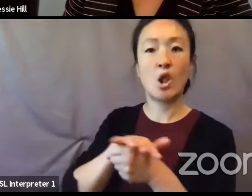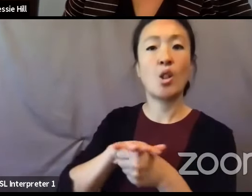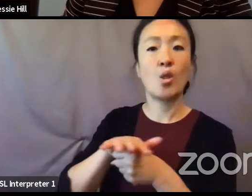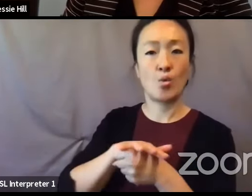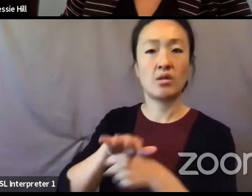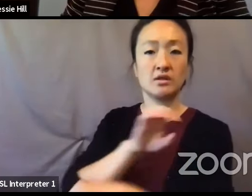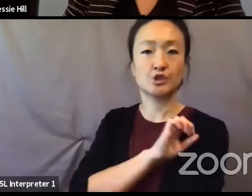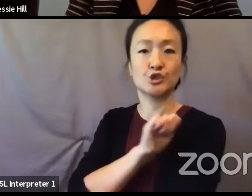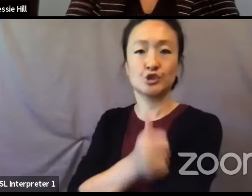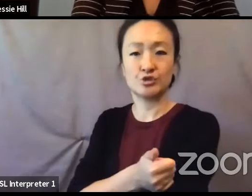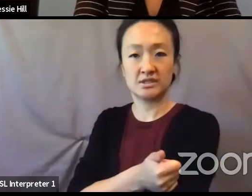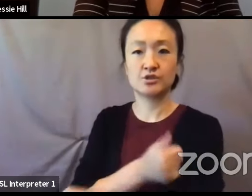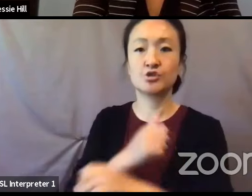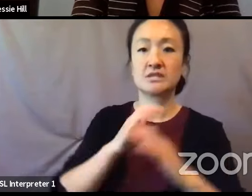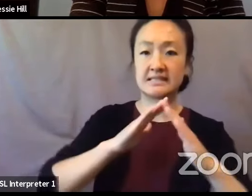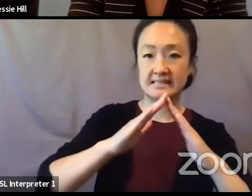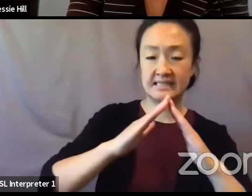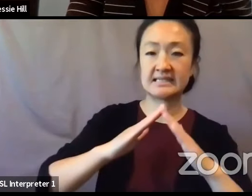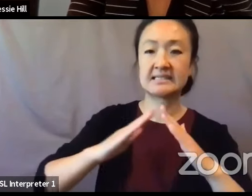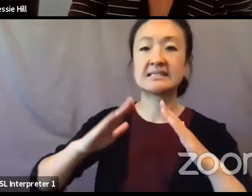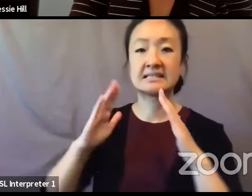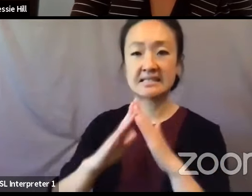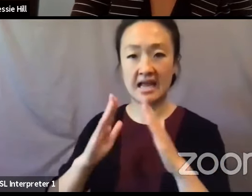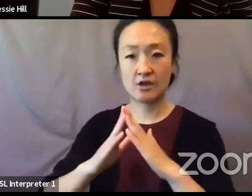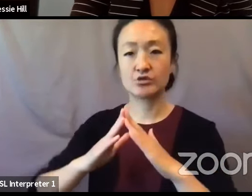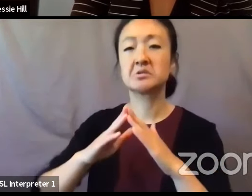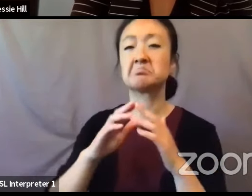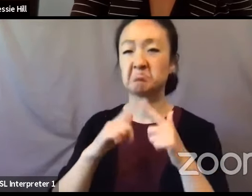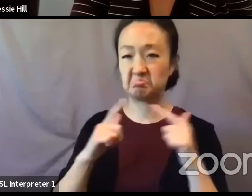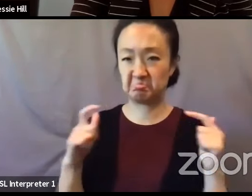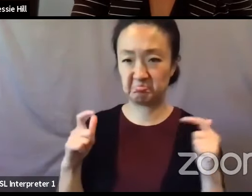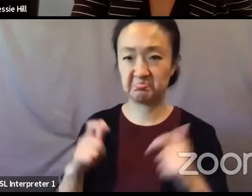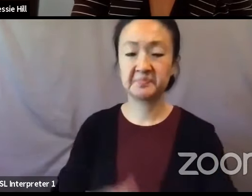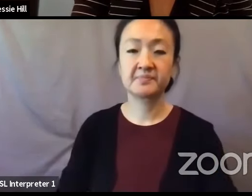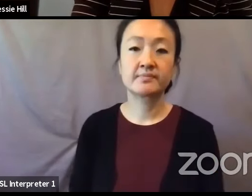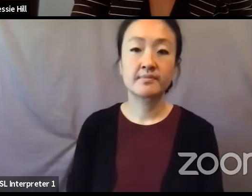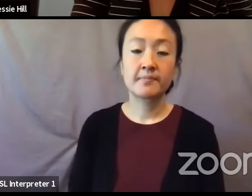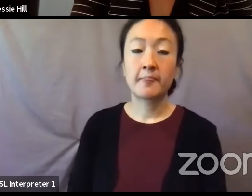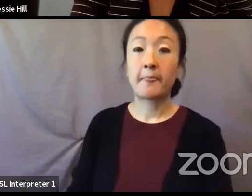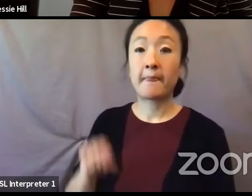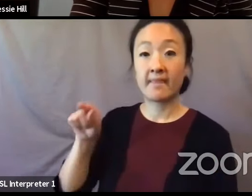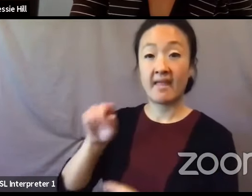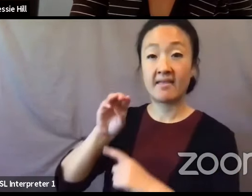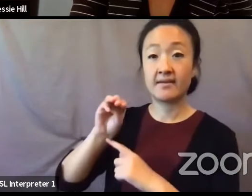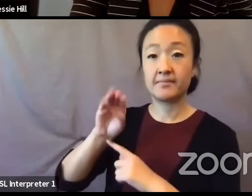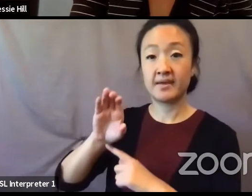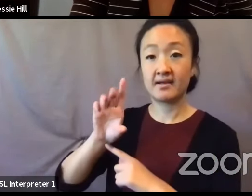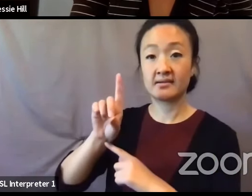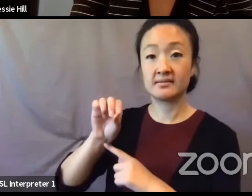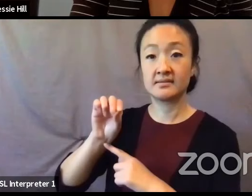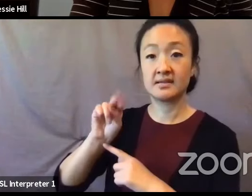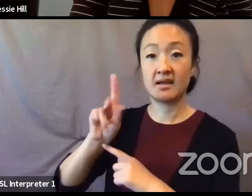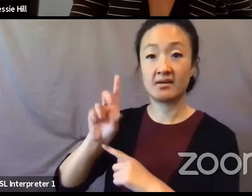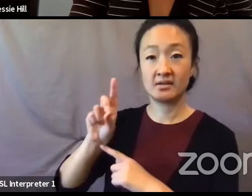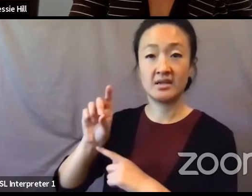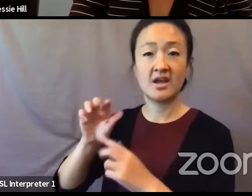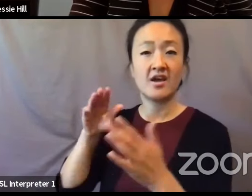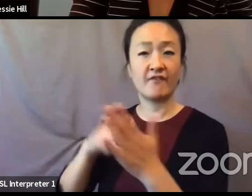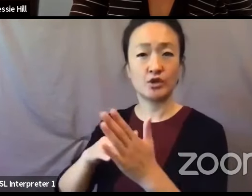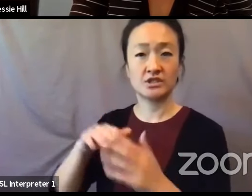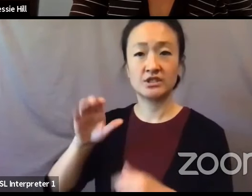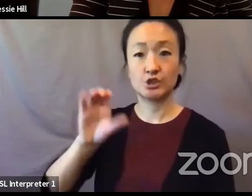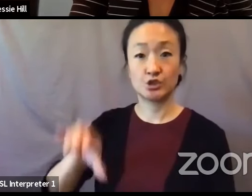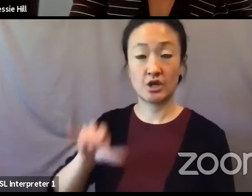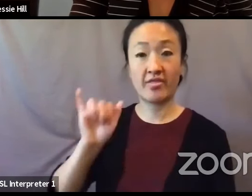jurisdictions, cities and townships and the like. And there in McDonald, the court reiterated that the inquiry